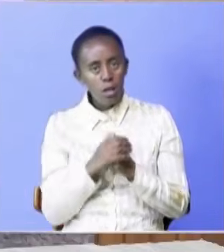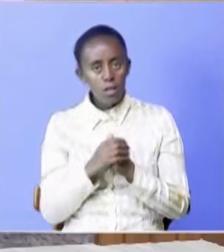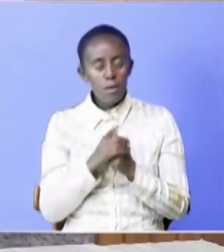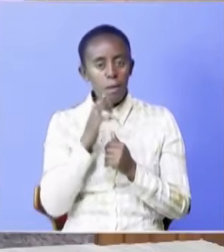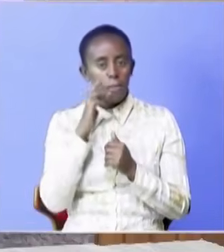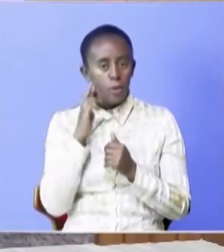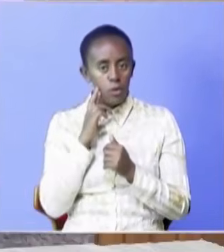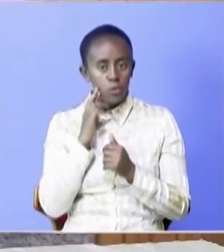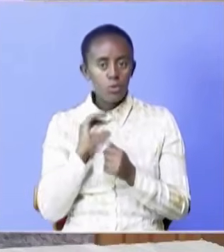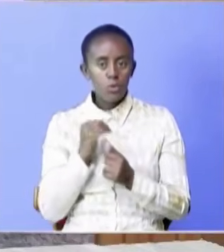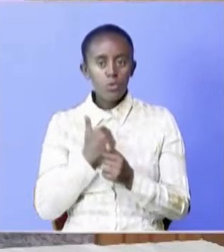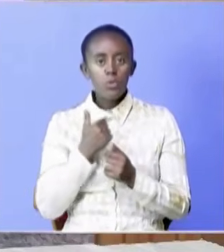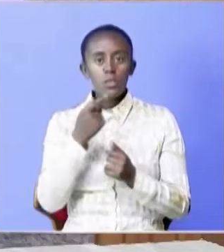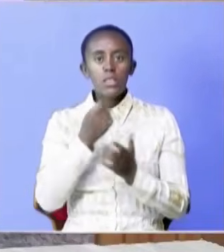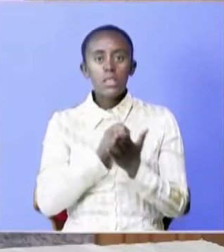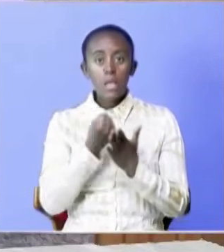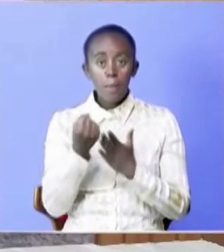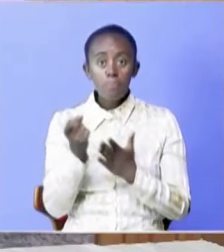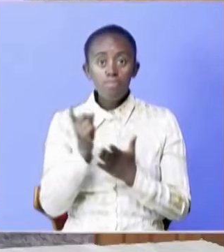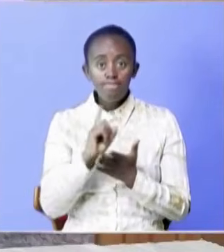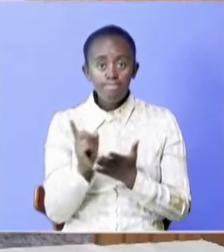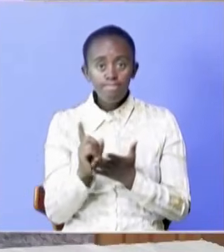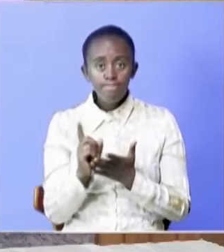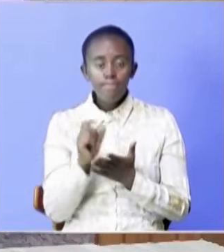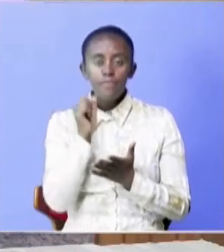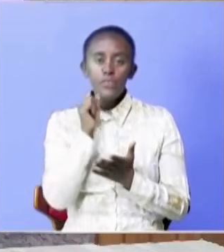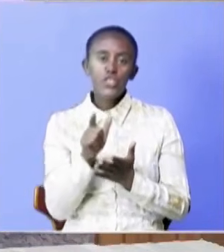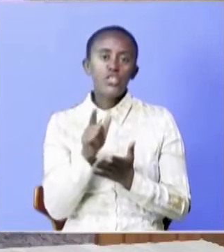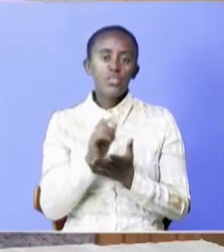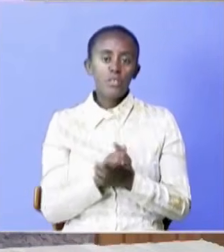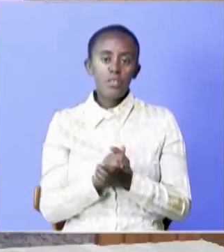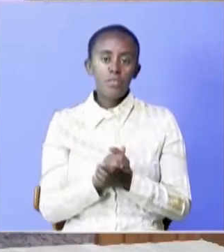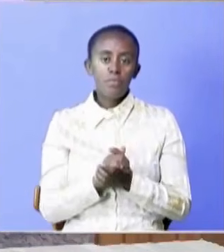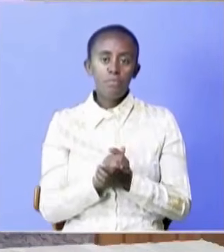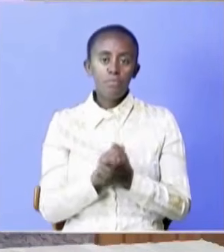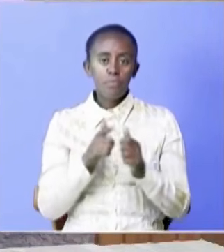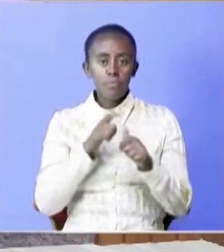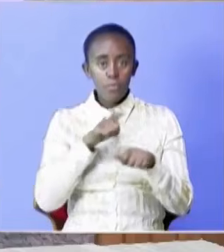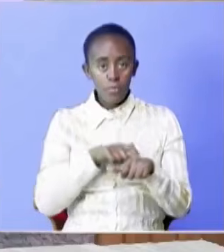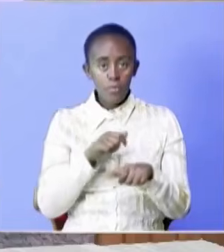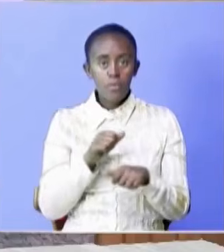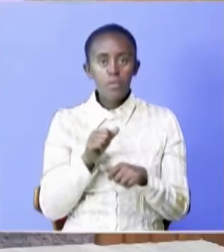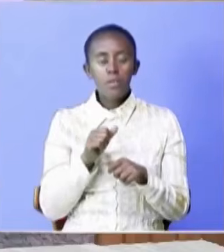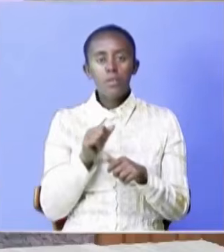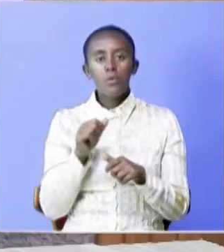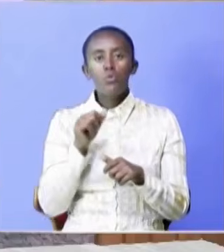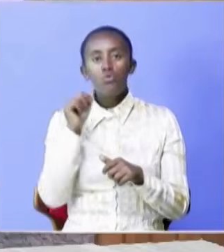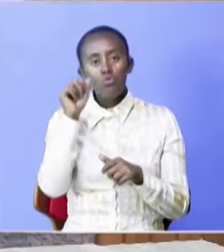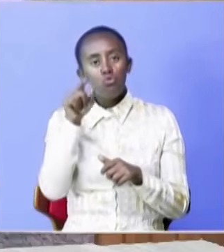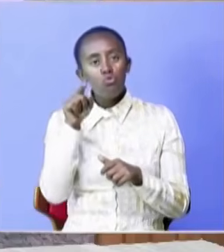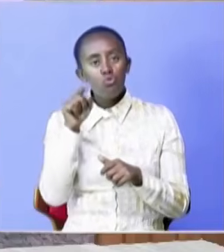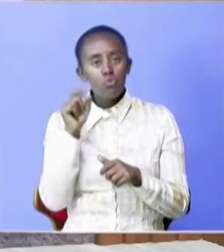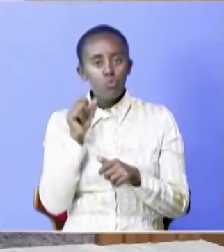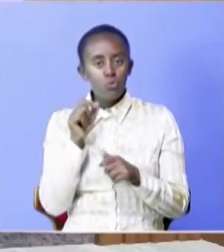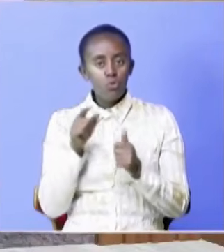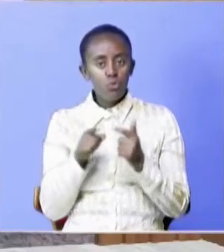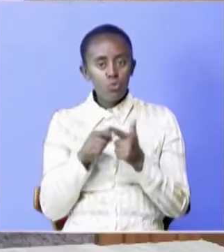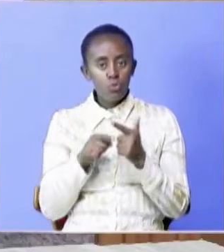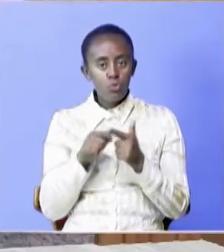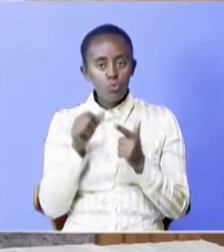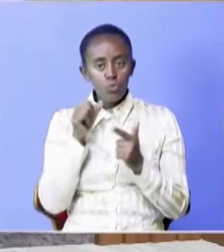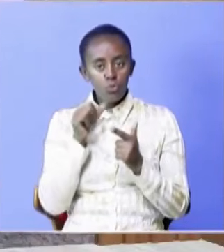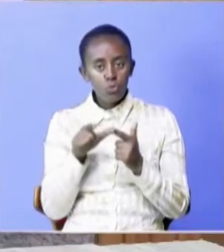Because our subject is she. In the first case, our subject was you. So don't